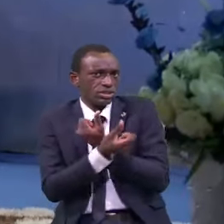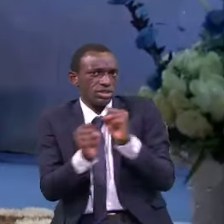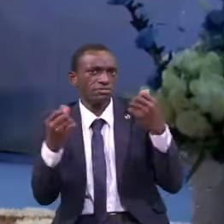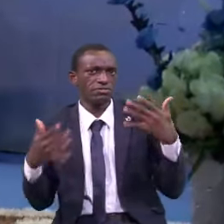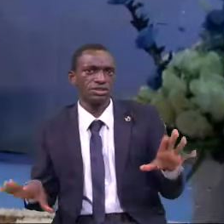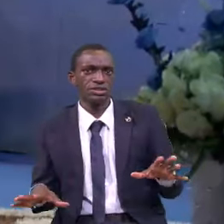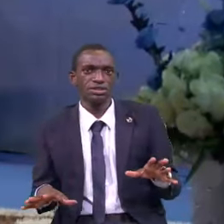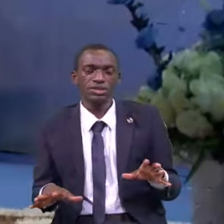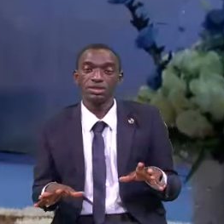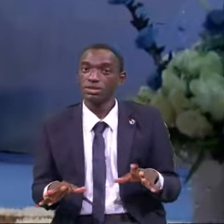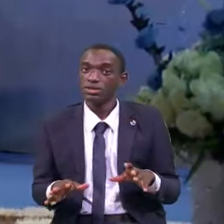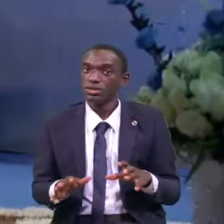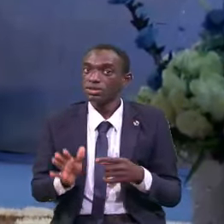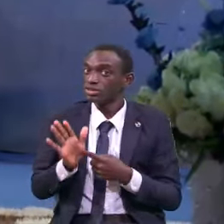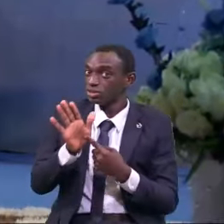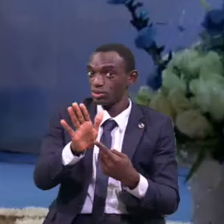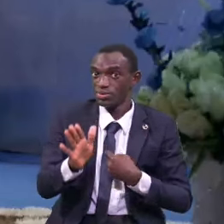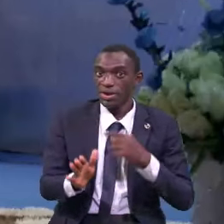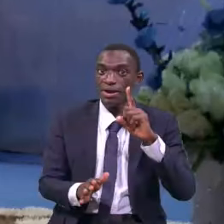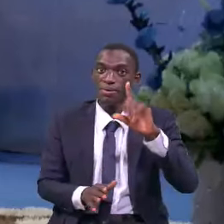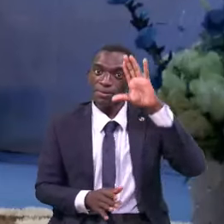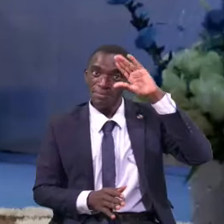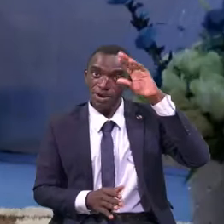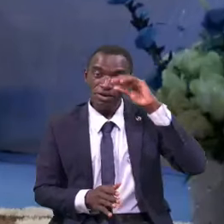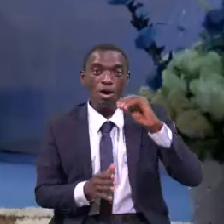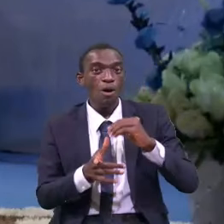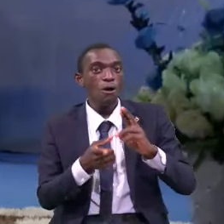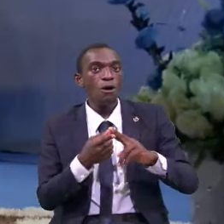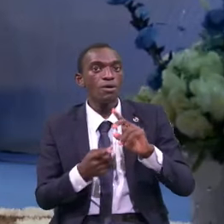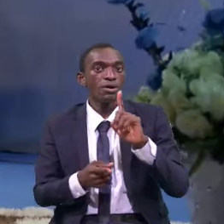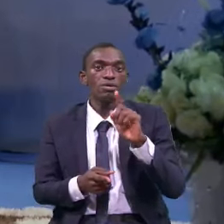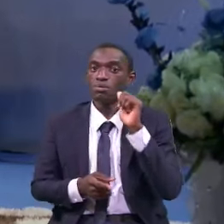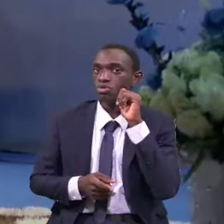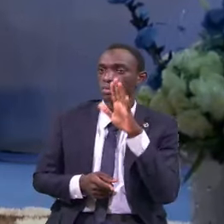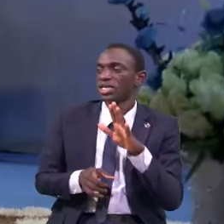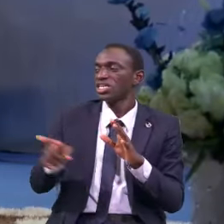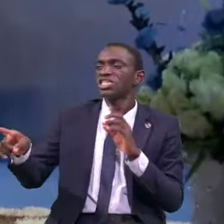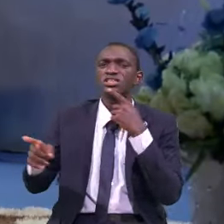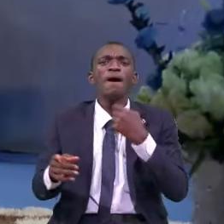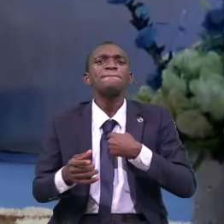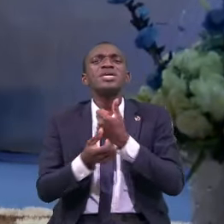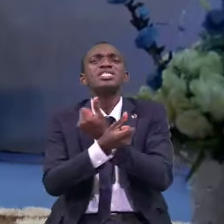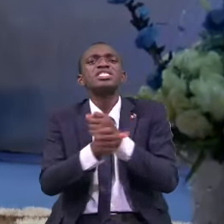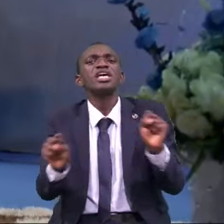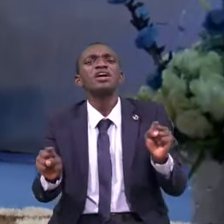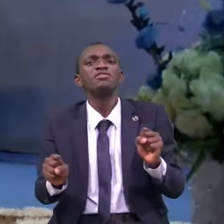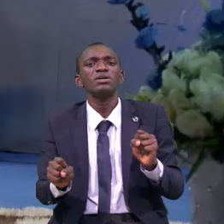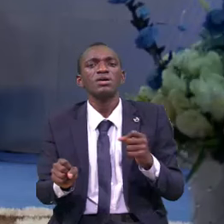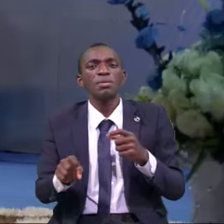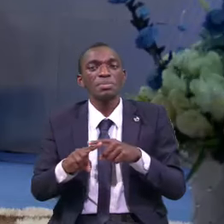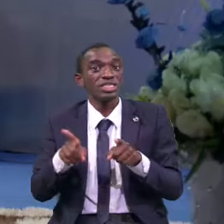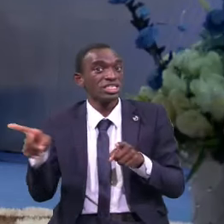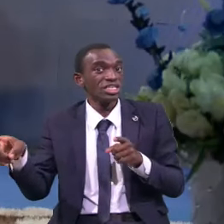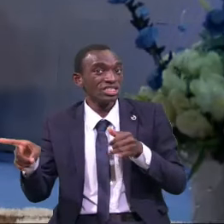me a man, show me a woman, I'm saved. Still committing fornication and